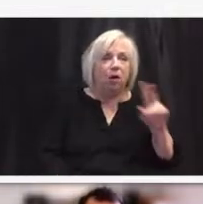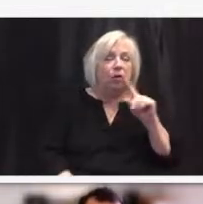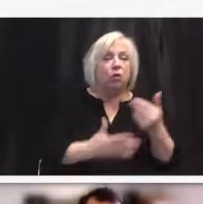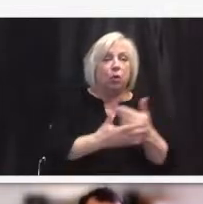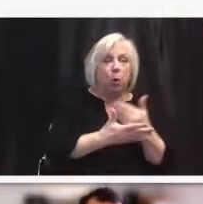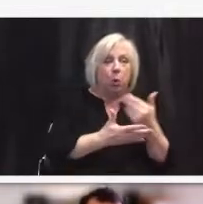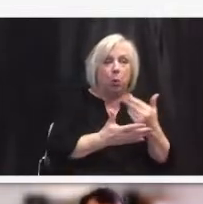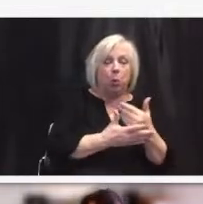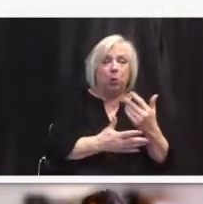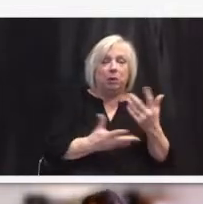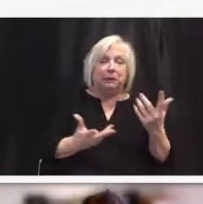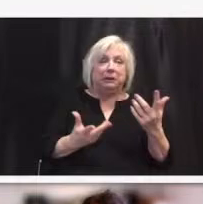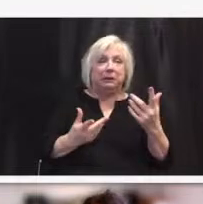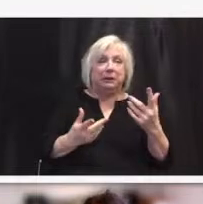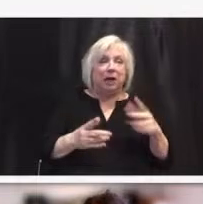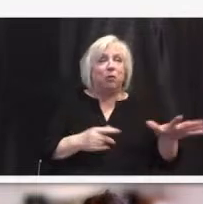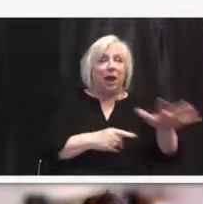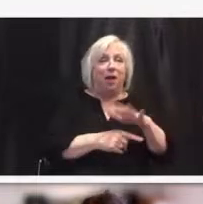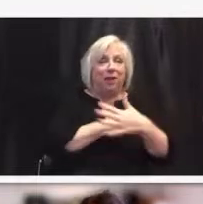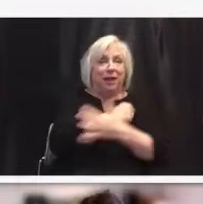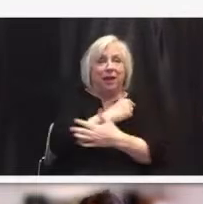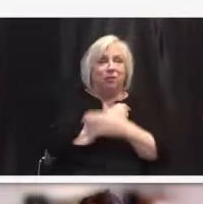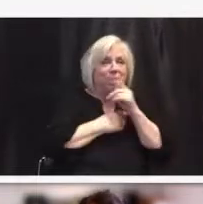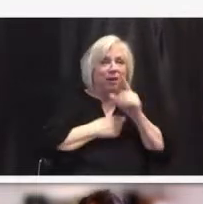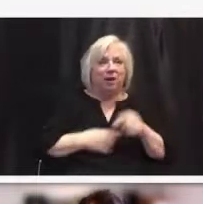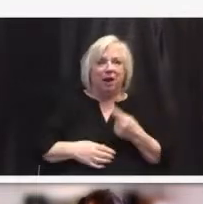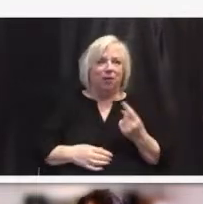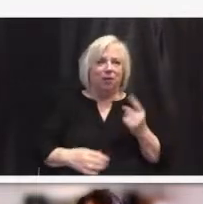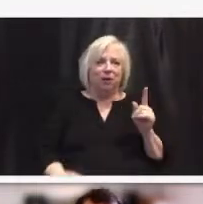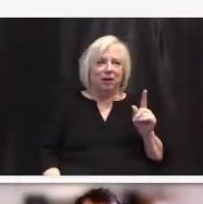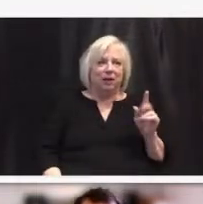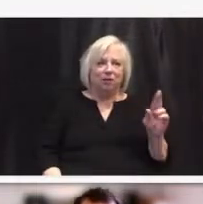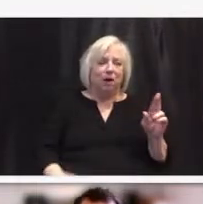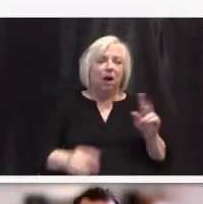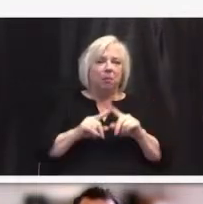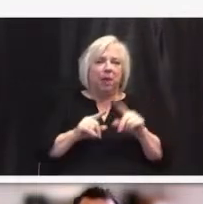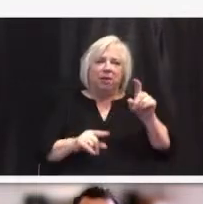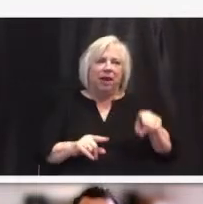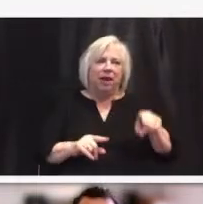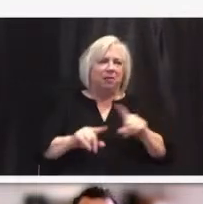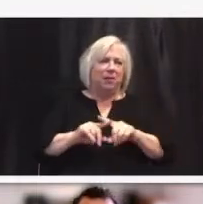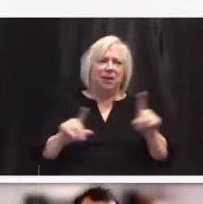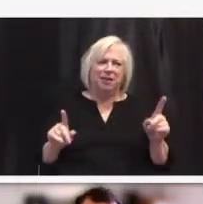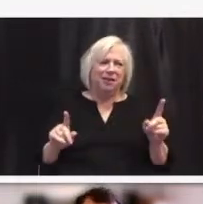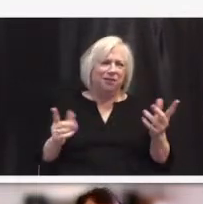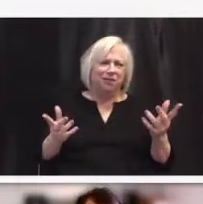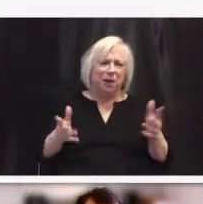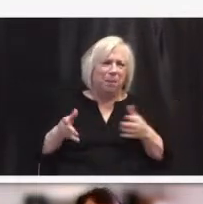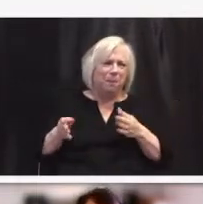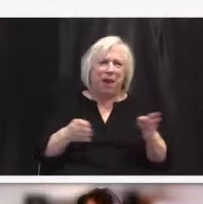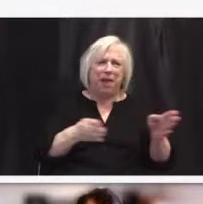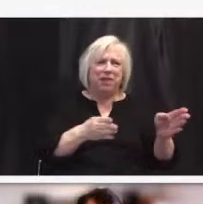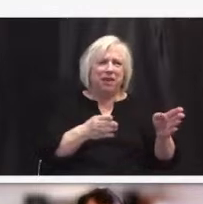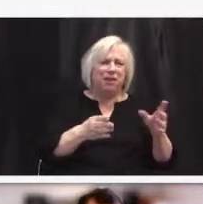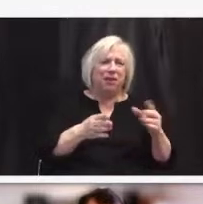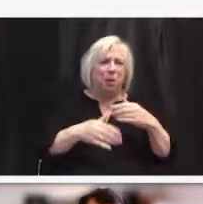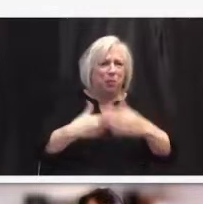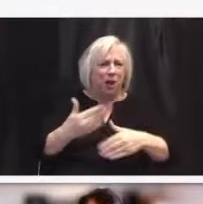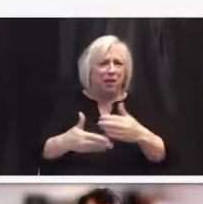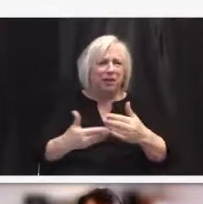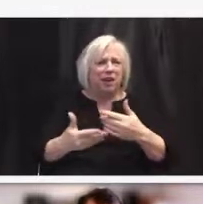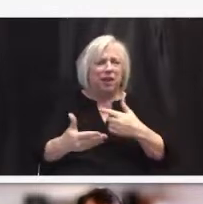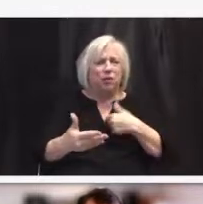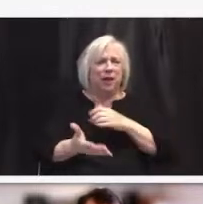phenomenon in cities around the country, not just Little Rock, but there has to be a different method or process that we can